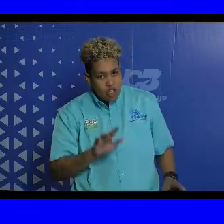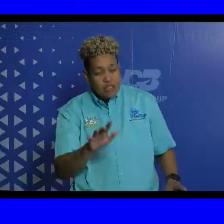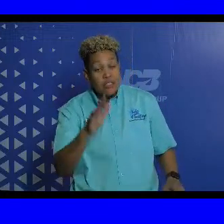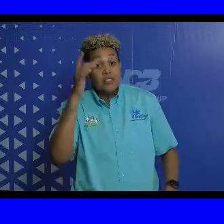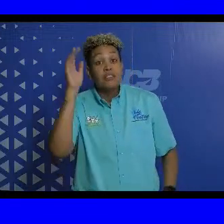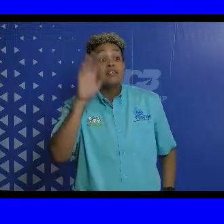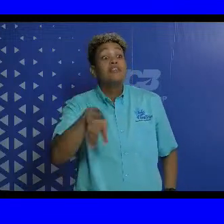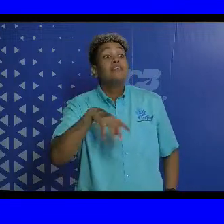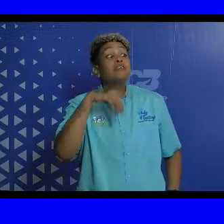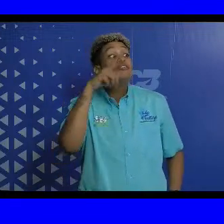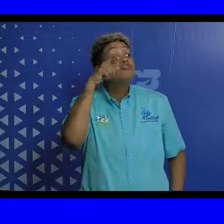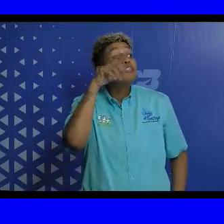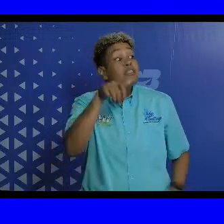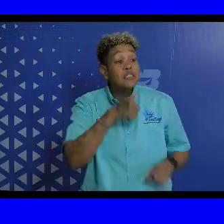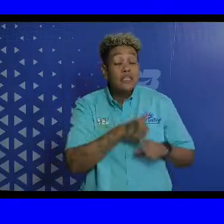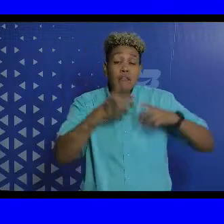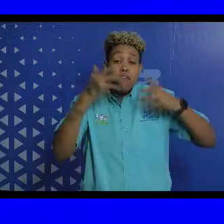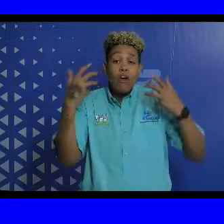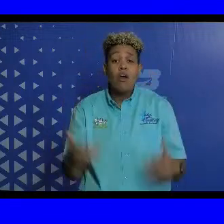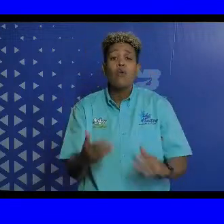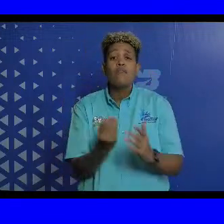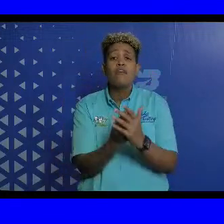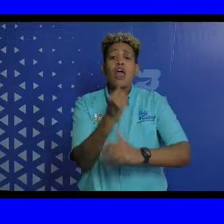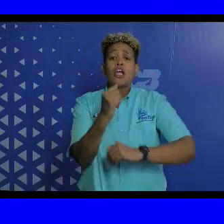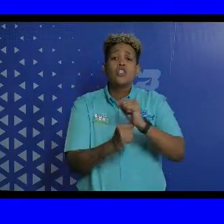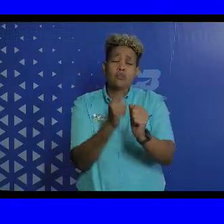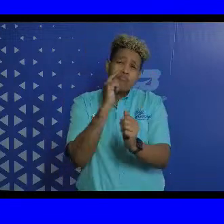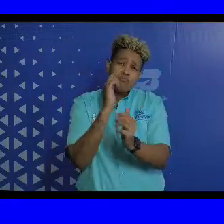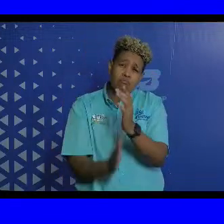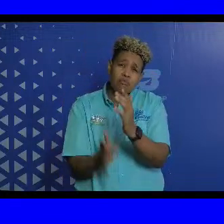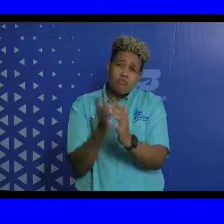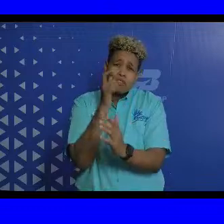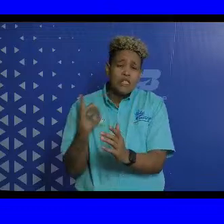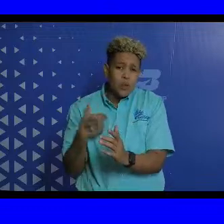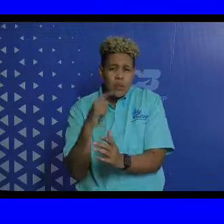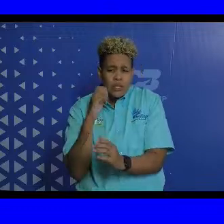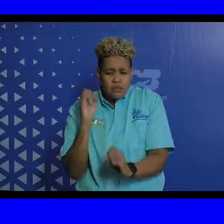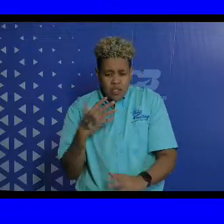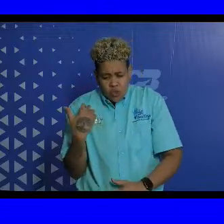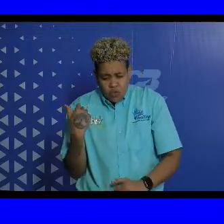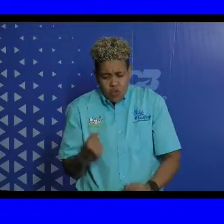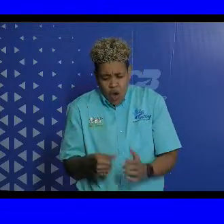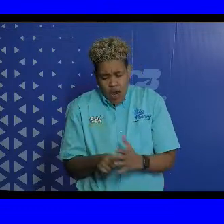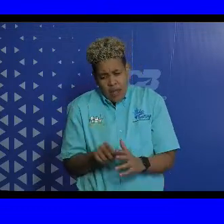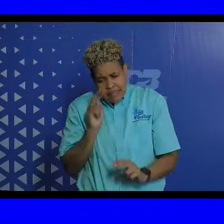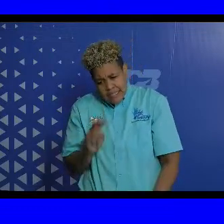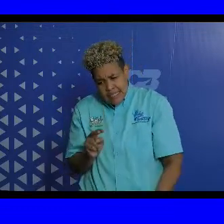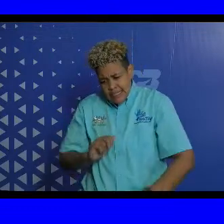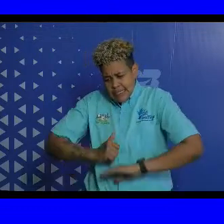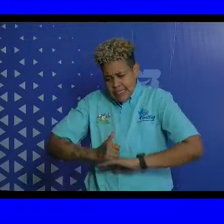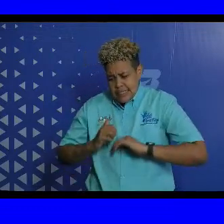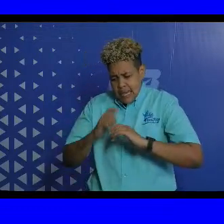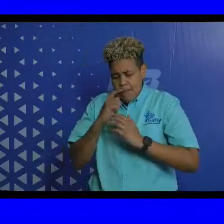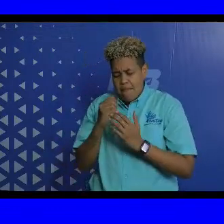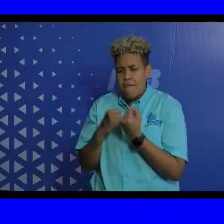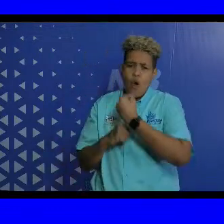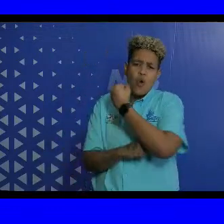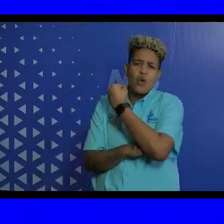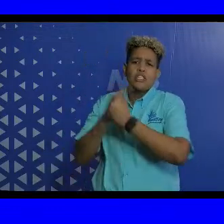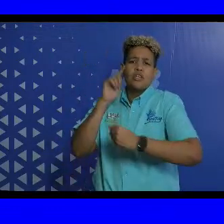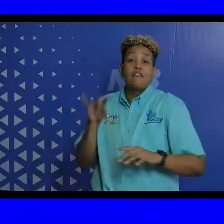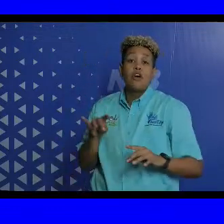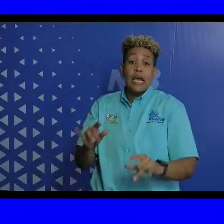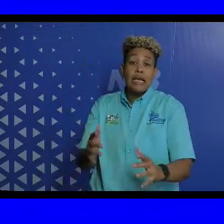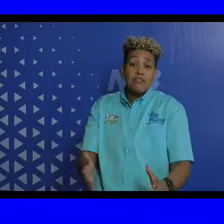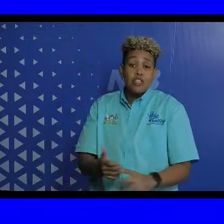results. For the recently concluded financial year, we place a strong emphasis on laying the foundation for